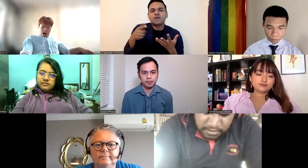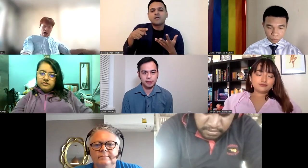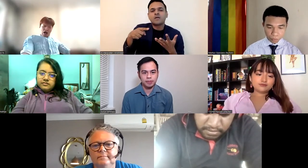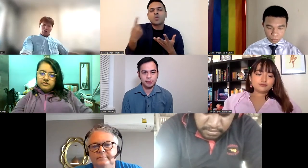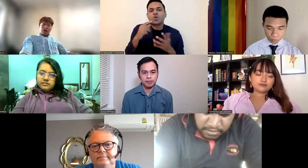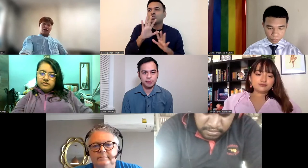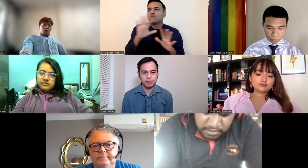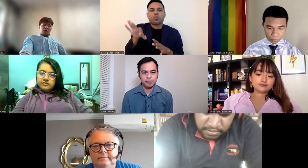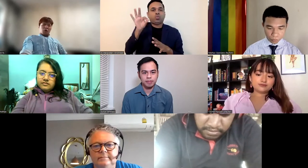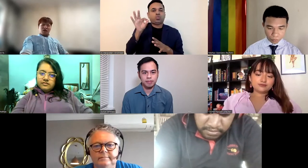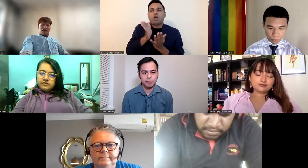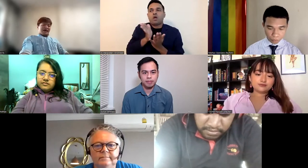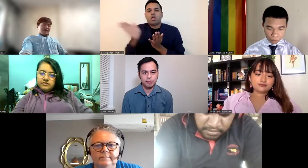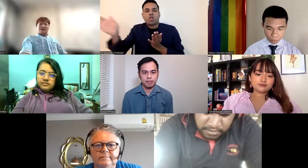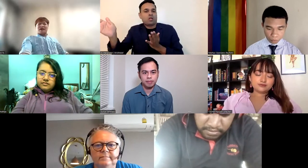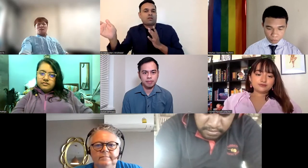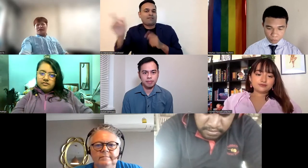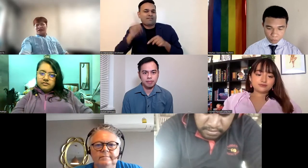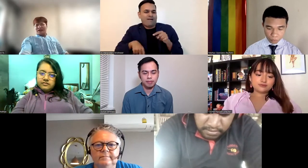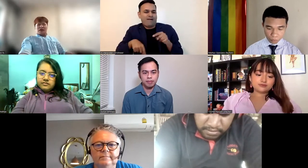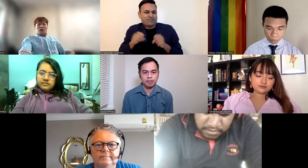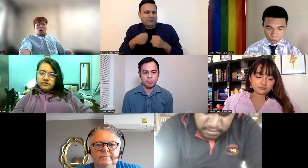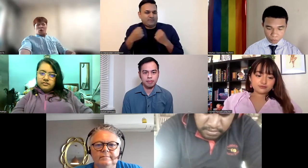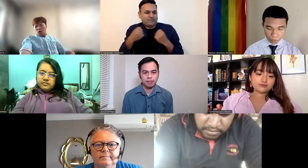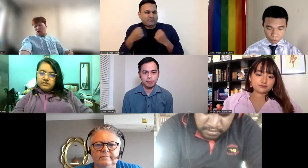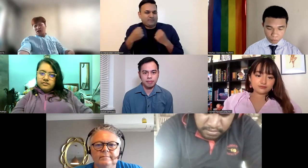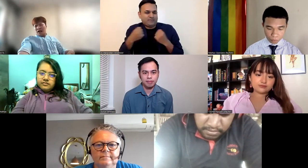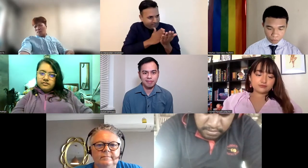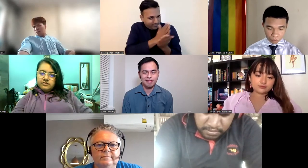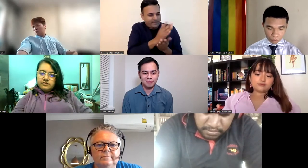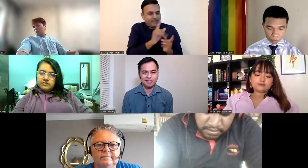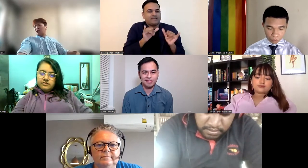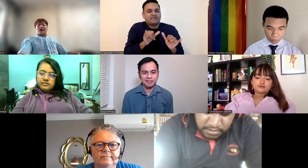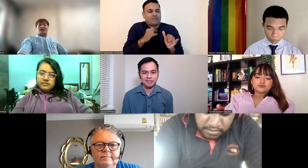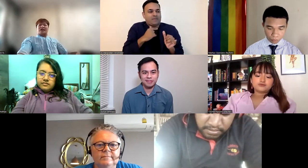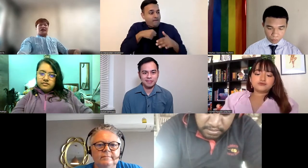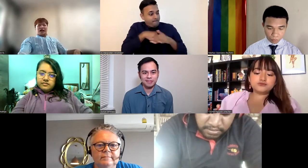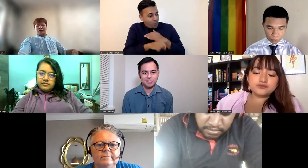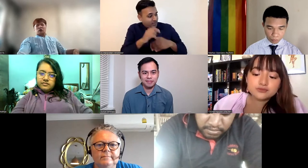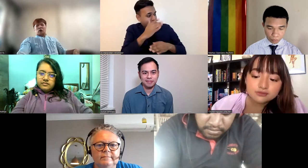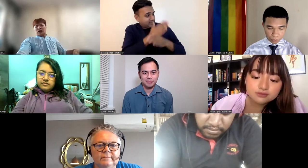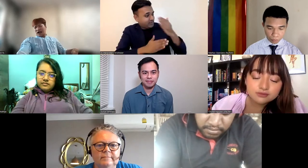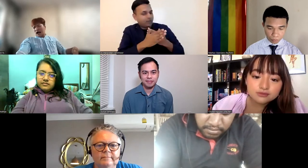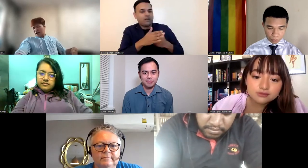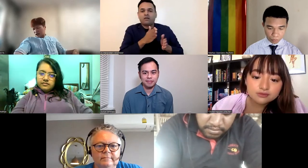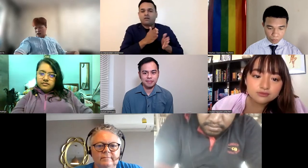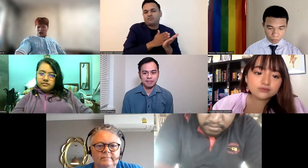it's not a separate issue in the society. It's just disparity